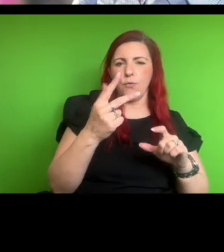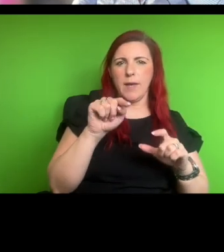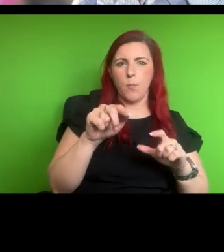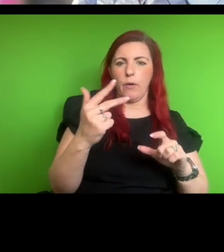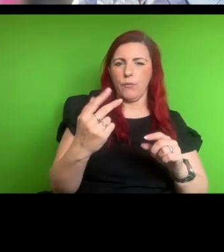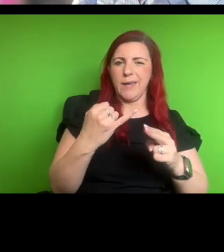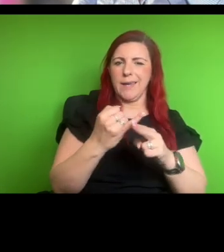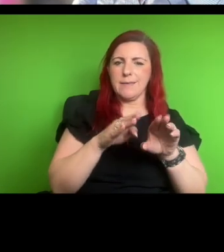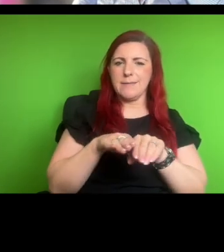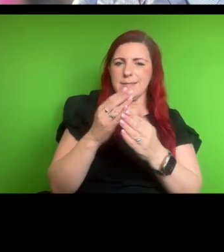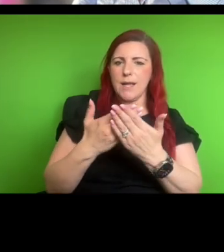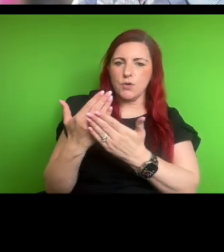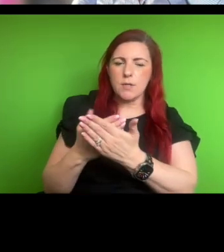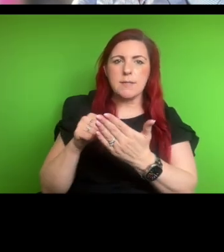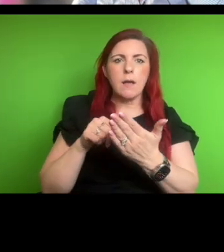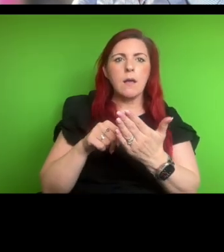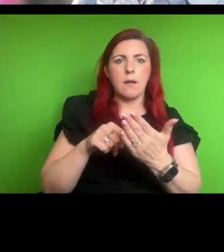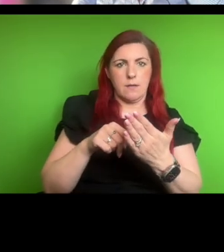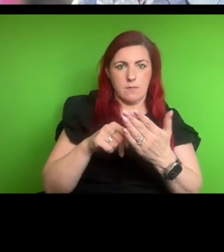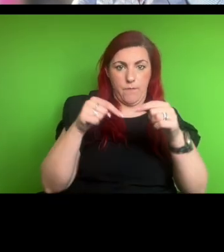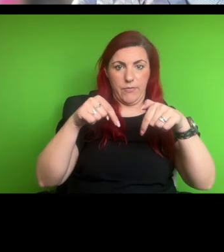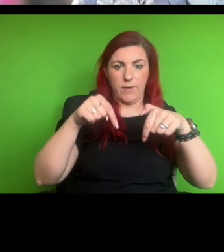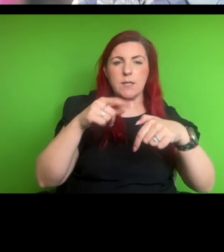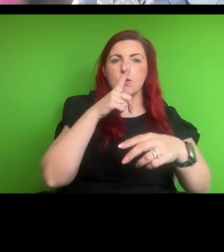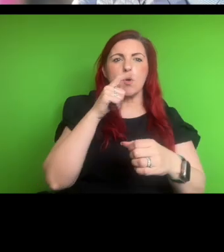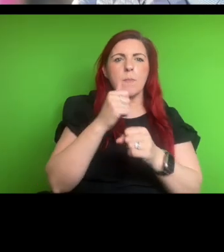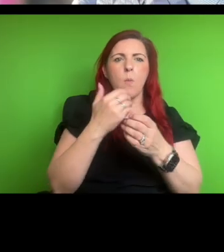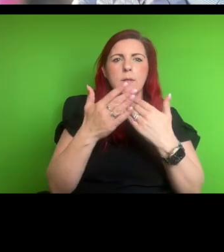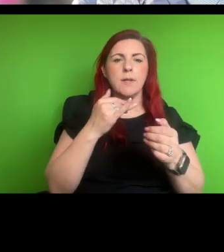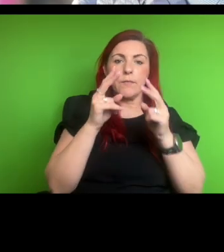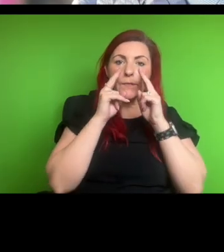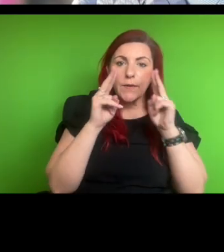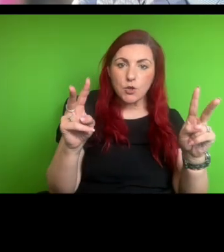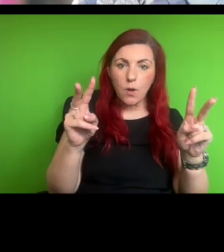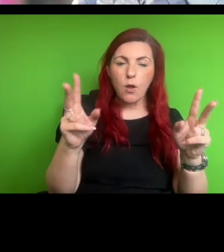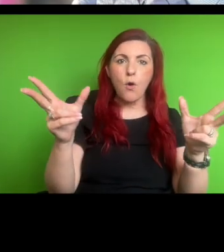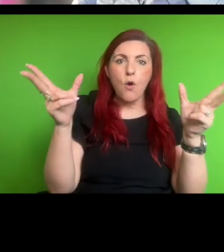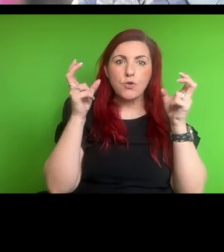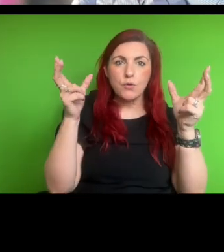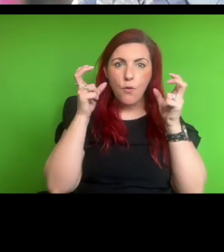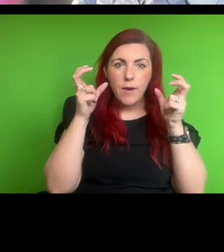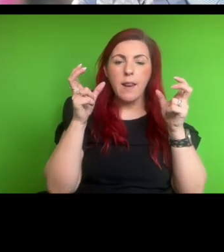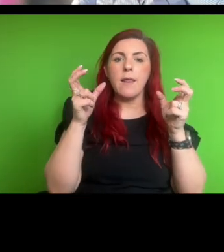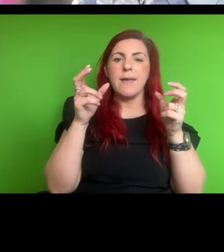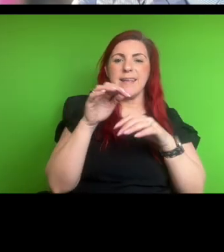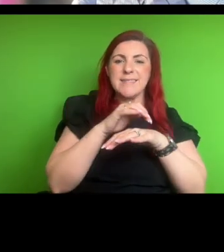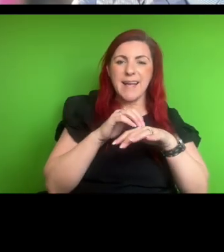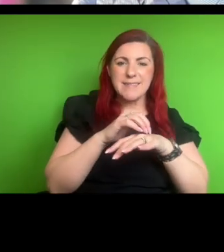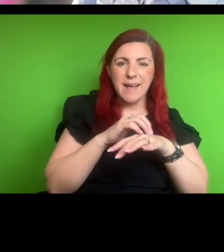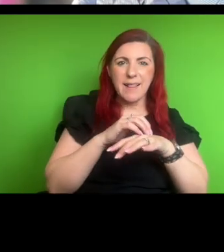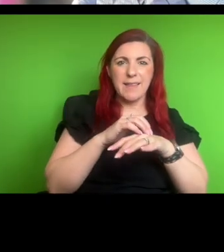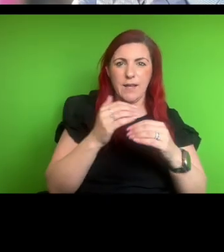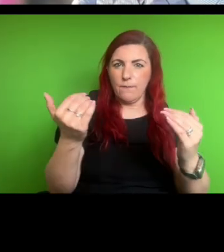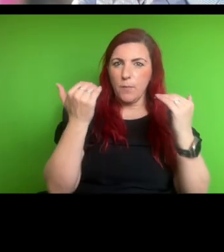this standard, it's defined as visual, auditory, or tactile information communicated in